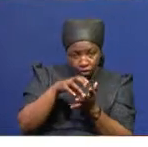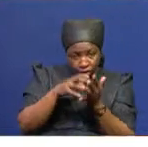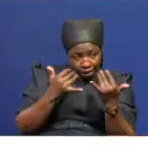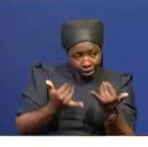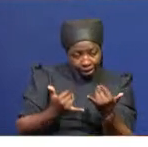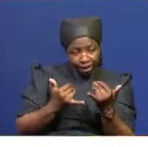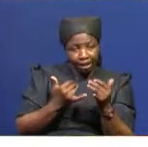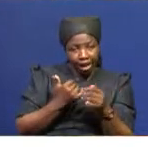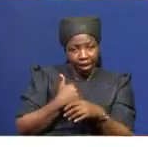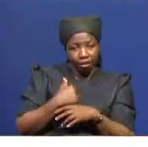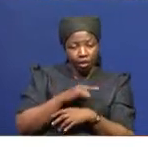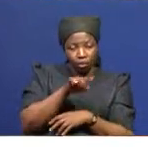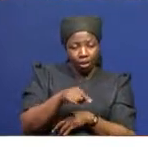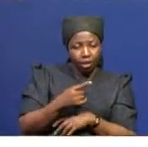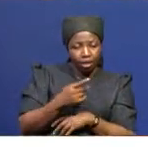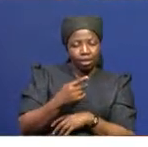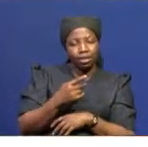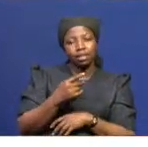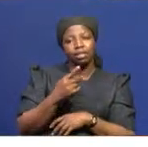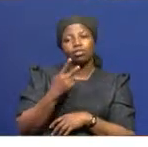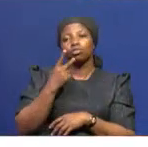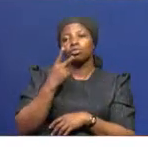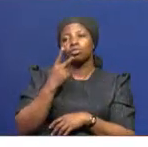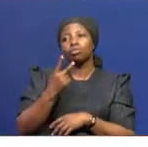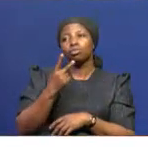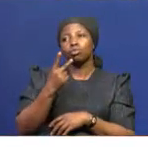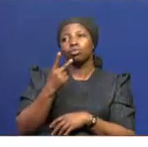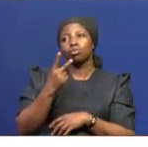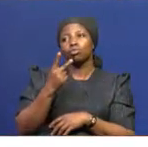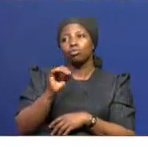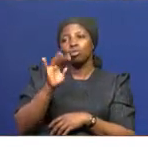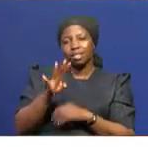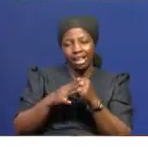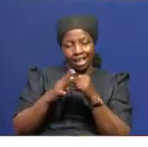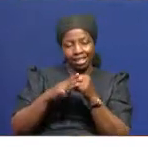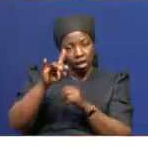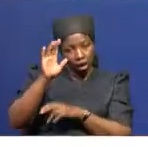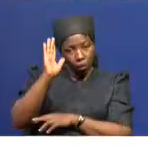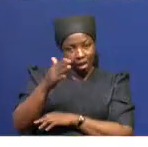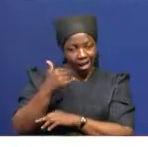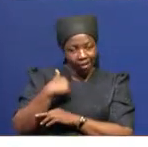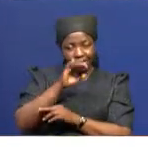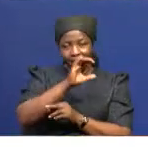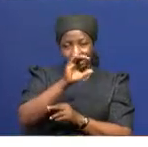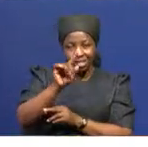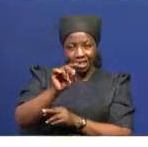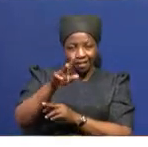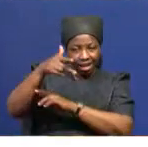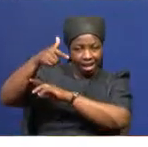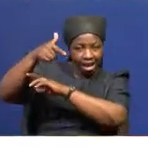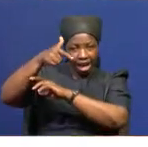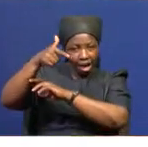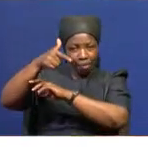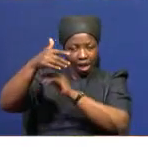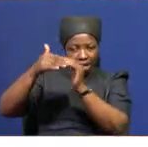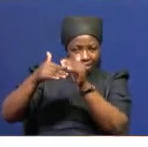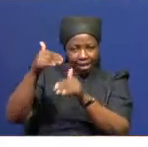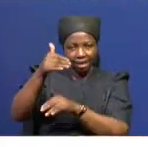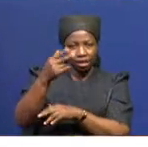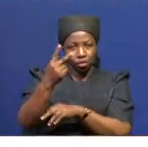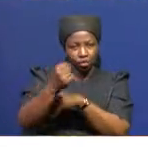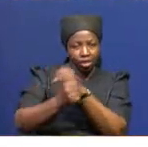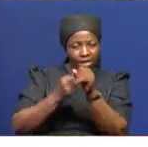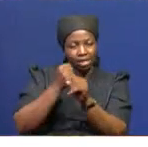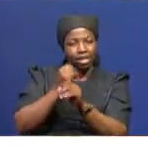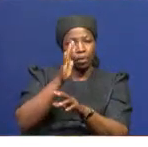at 1,209 shall have CCTV surveillance within the next 2 years. We shall be